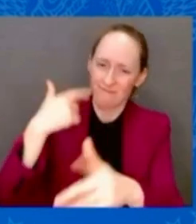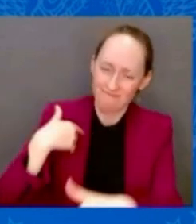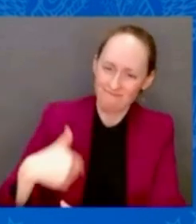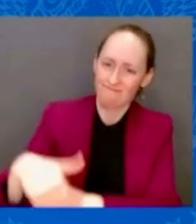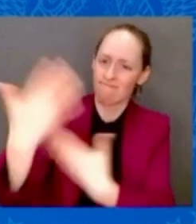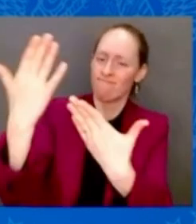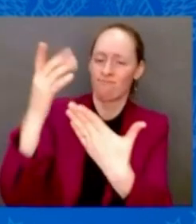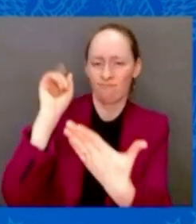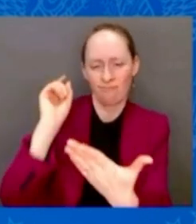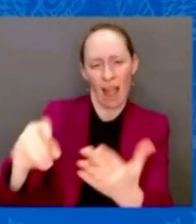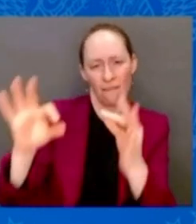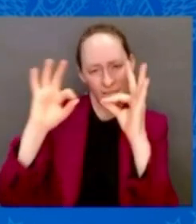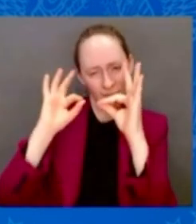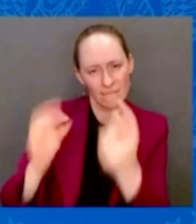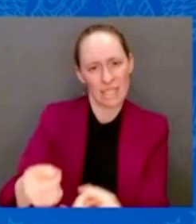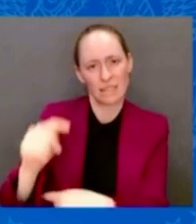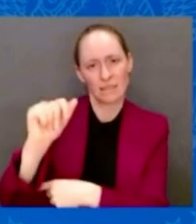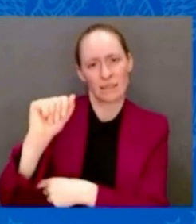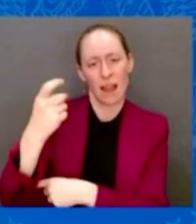firefighter. Nobody.